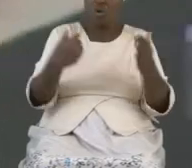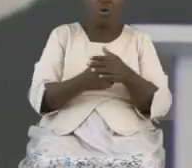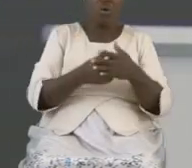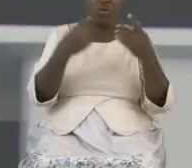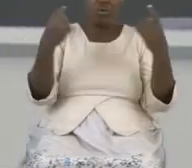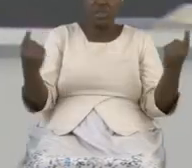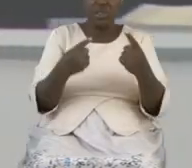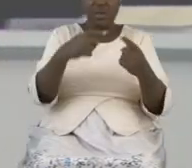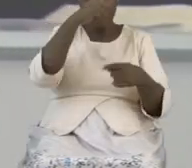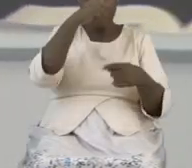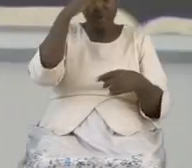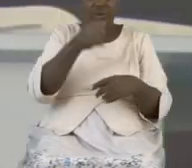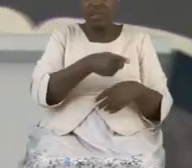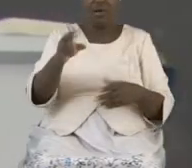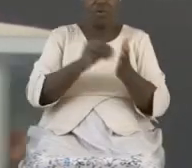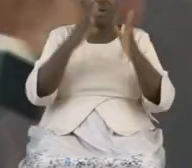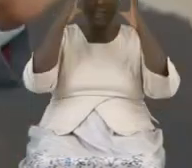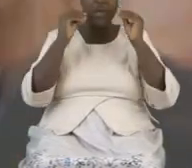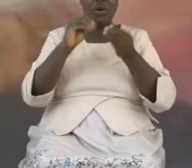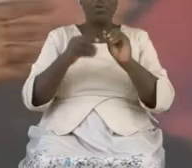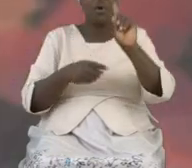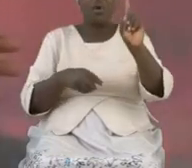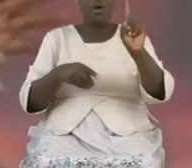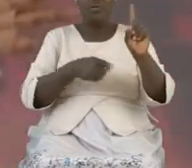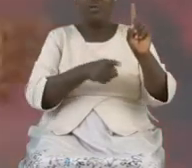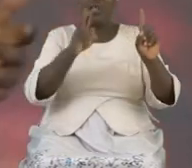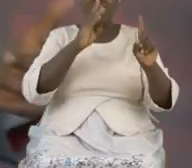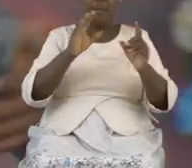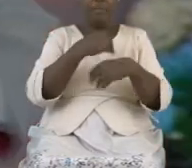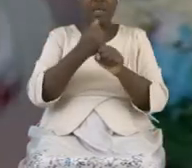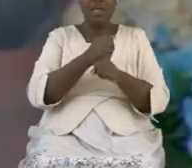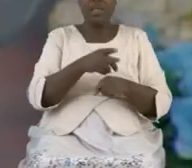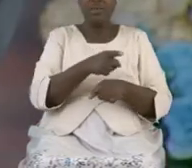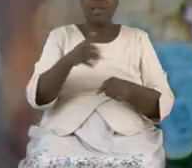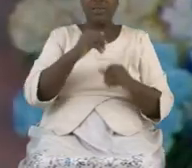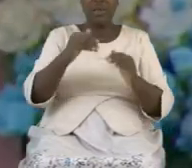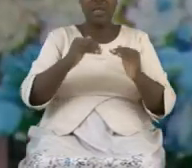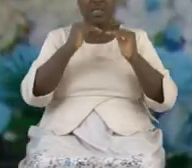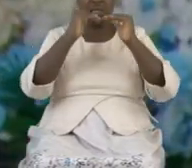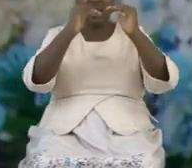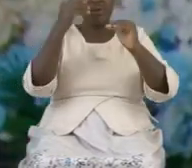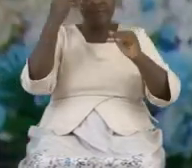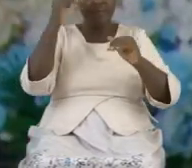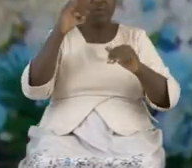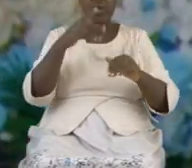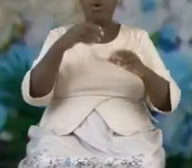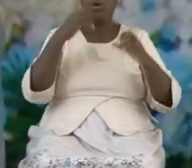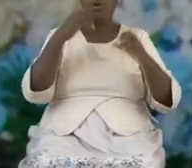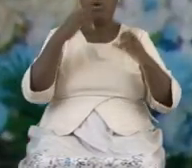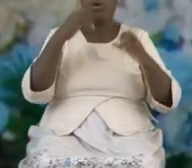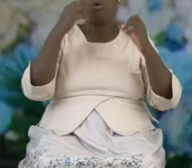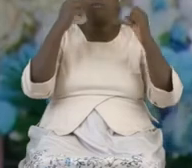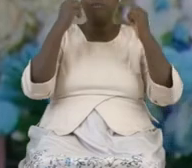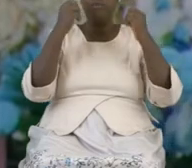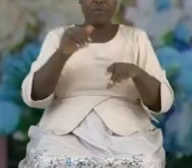one, they're making themselves the standard for the millions and billions of people in the world. And they